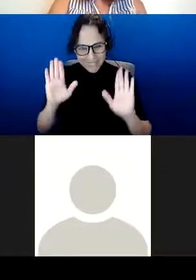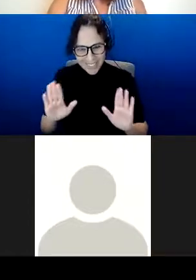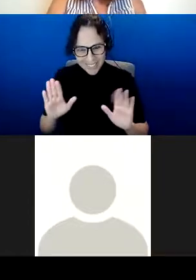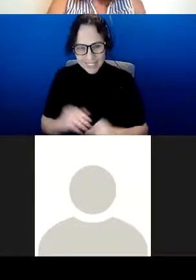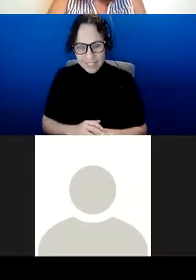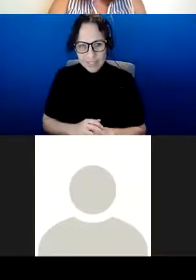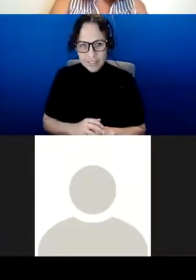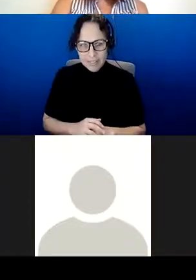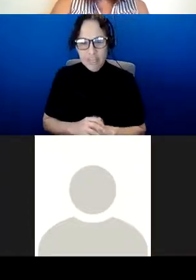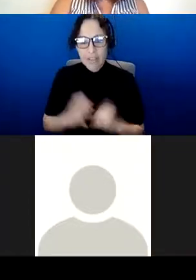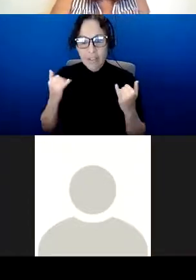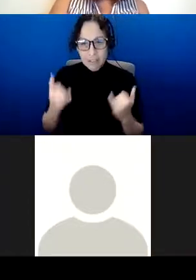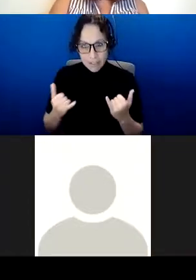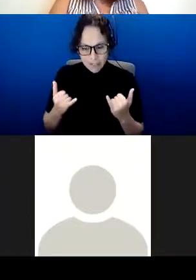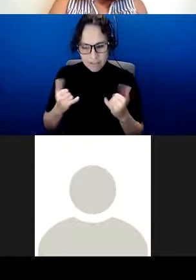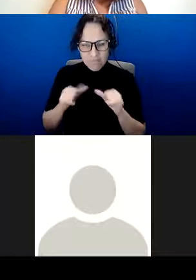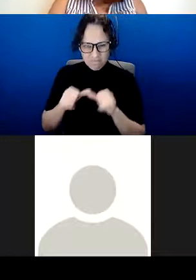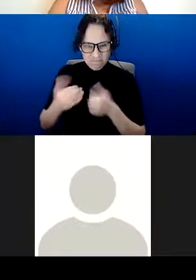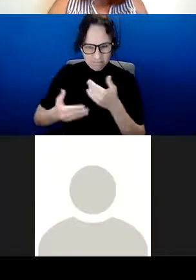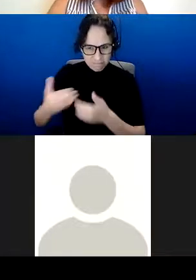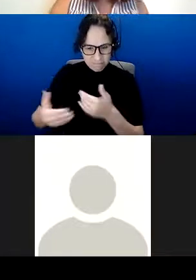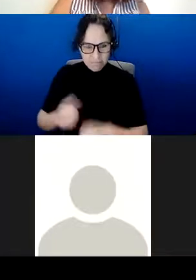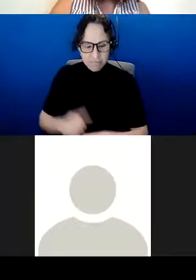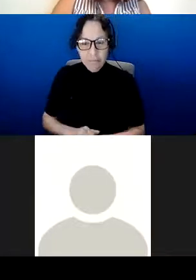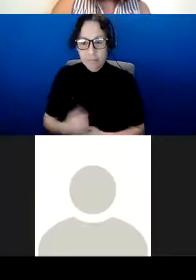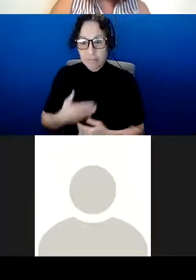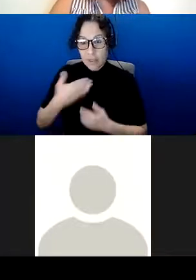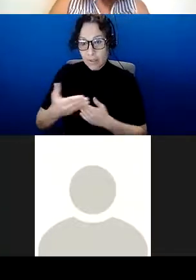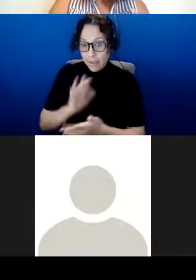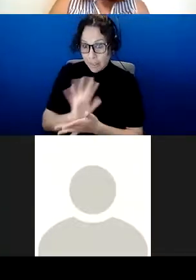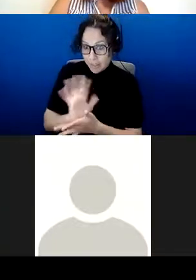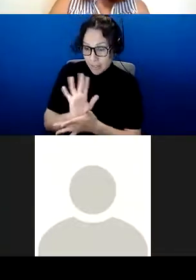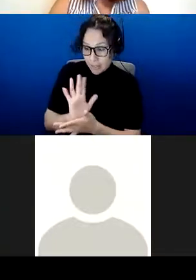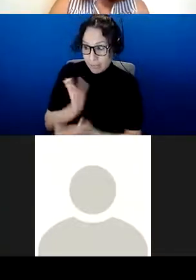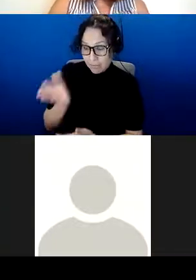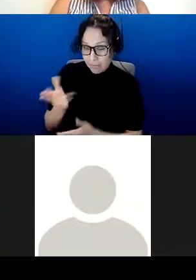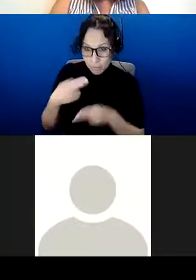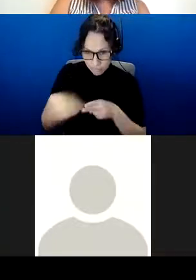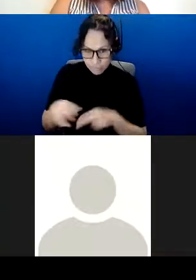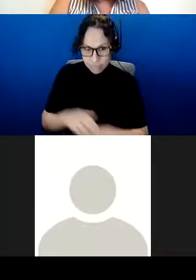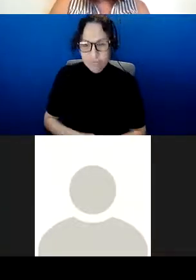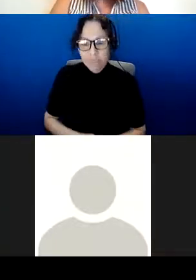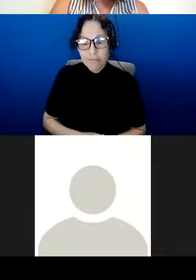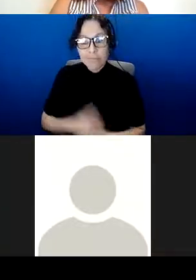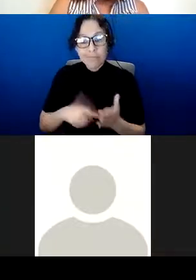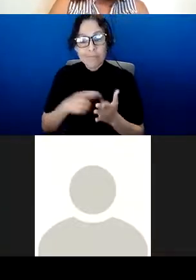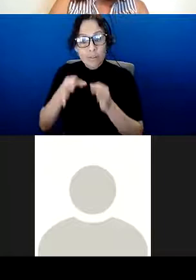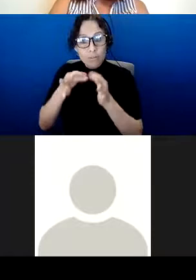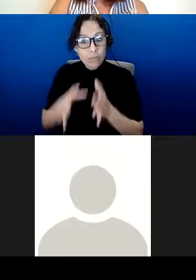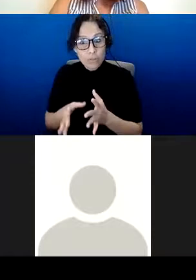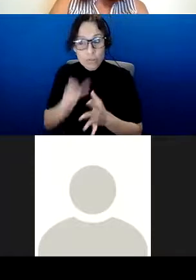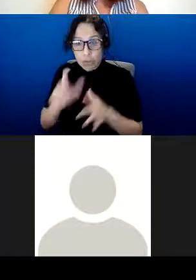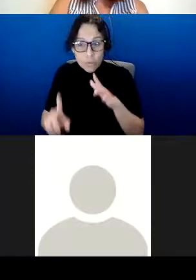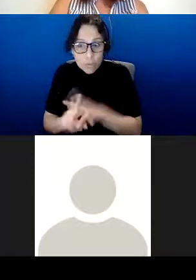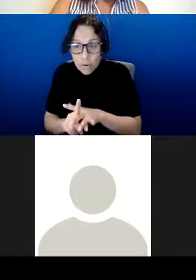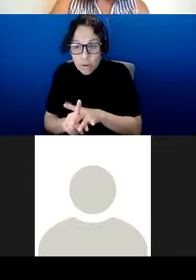now Let's go ahead and move on to our next little video. Sometimes an interpreter may not show up